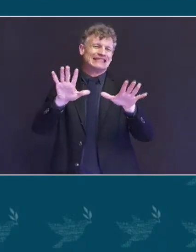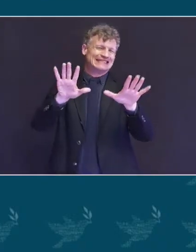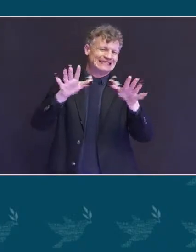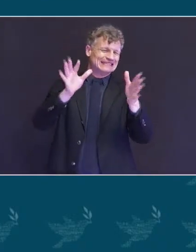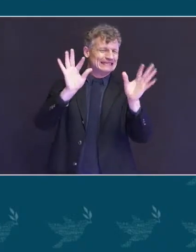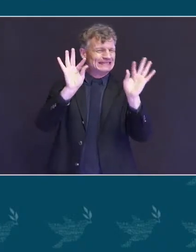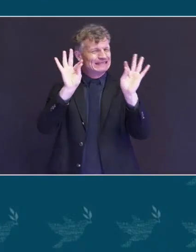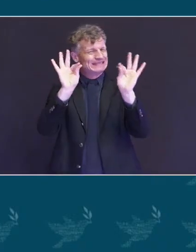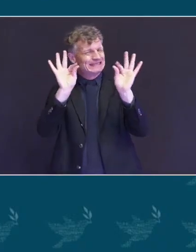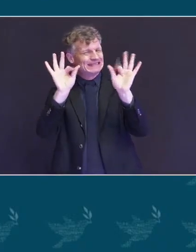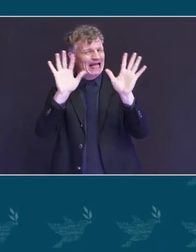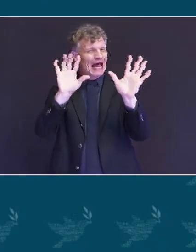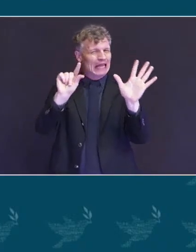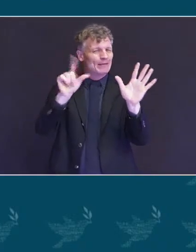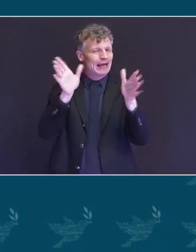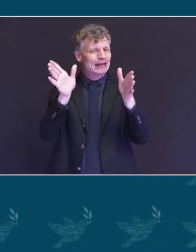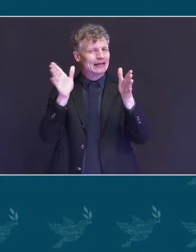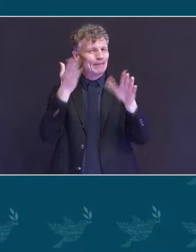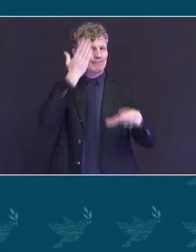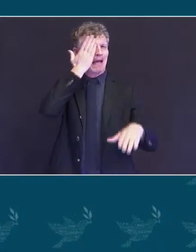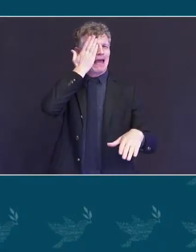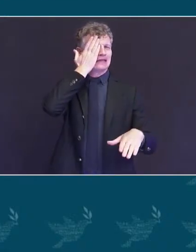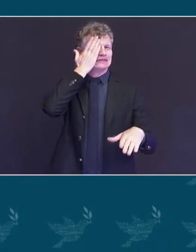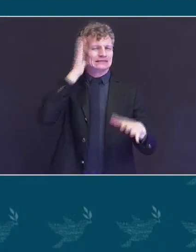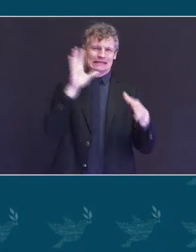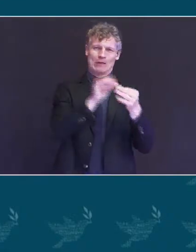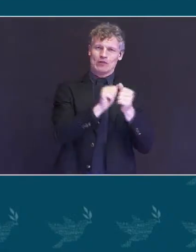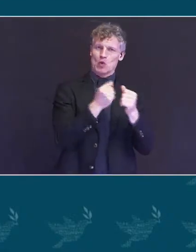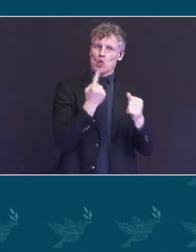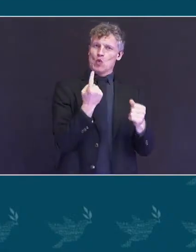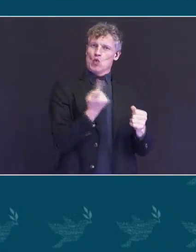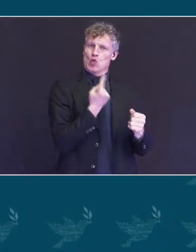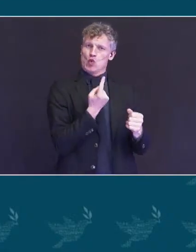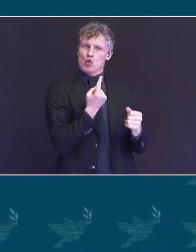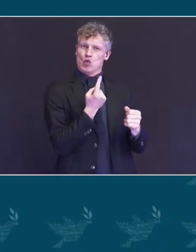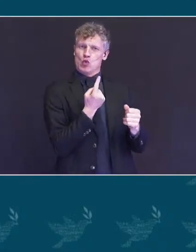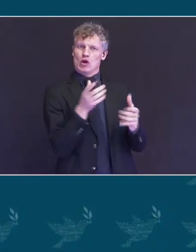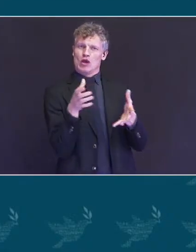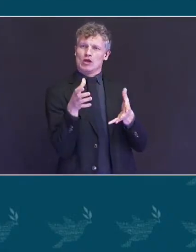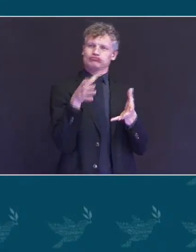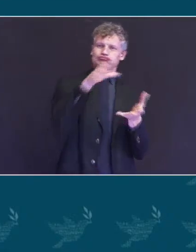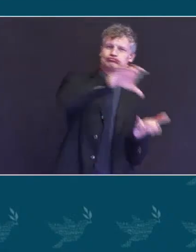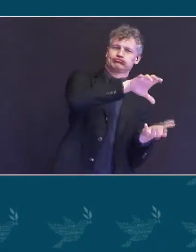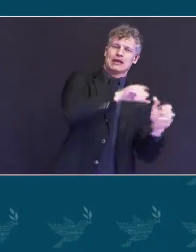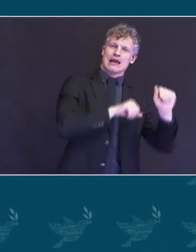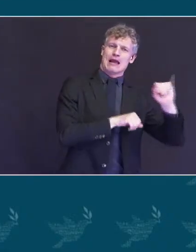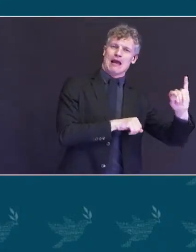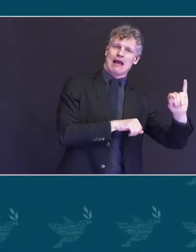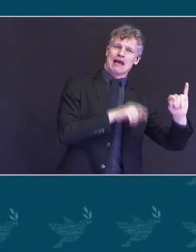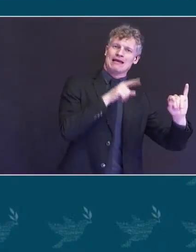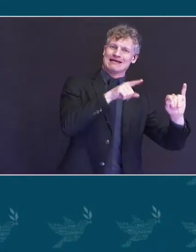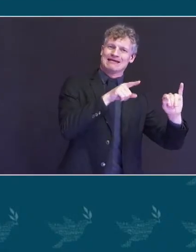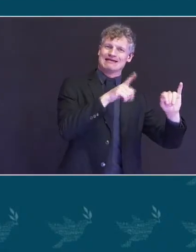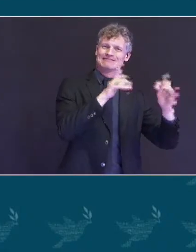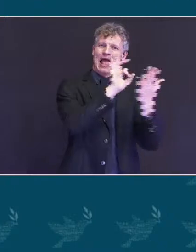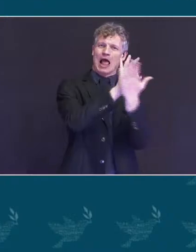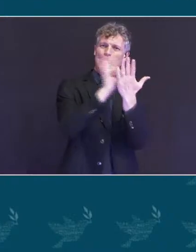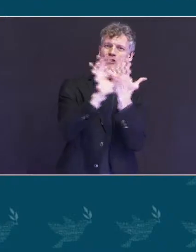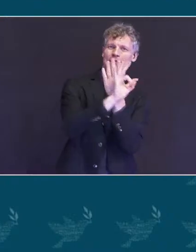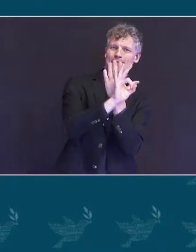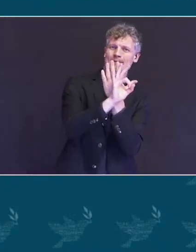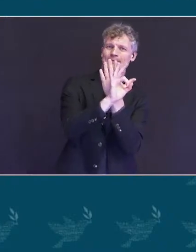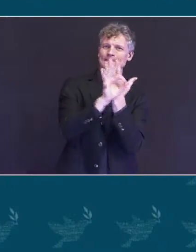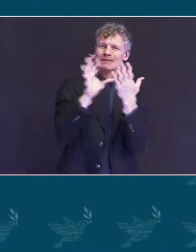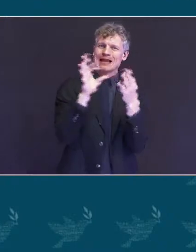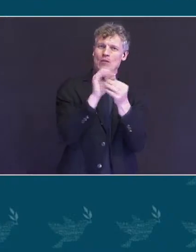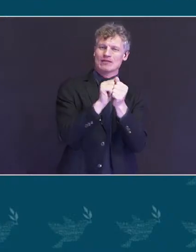like biased towards whoever developed and the algorithms that are used in the development of the technology. So